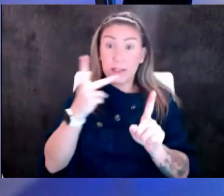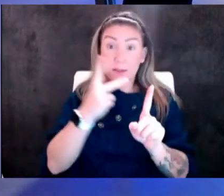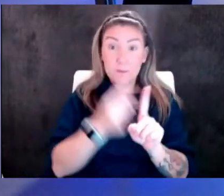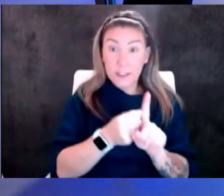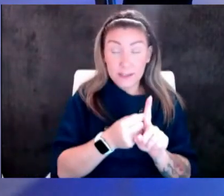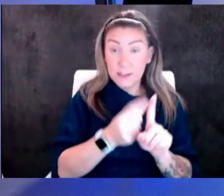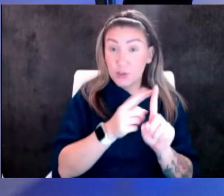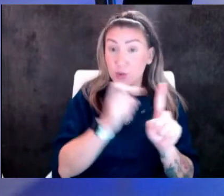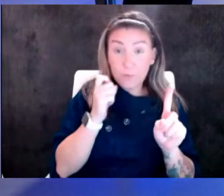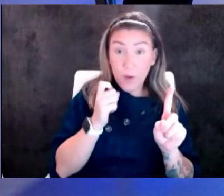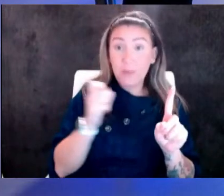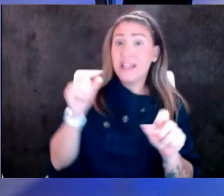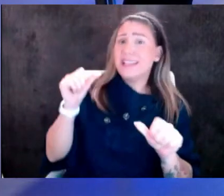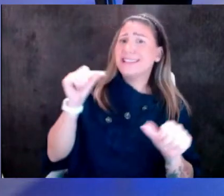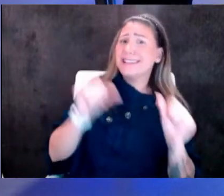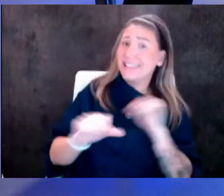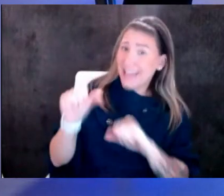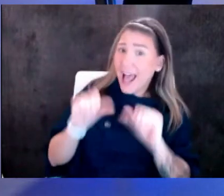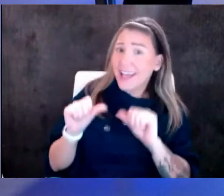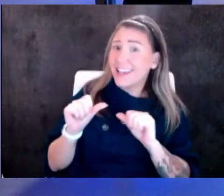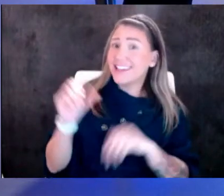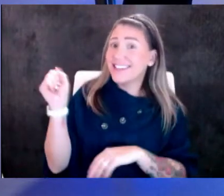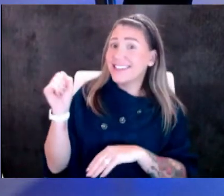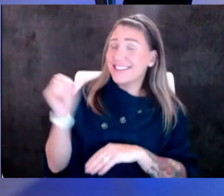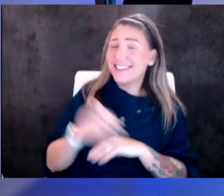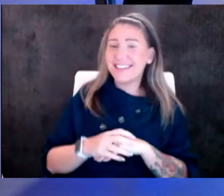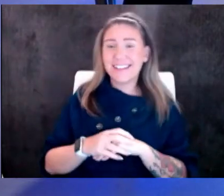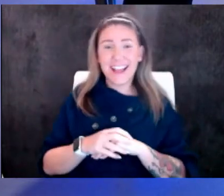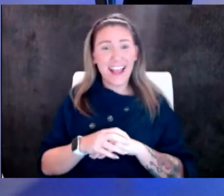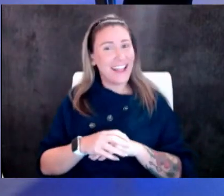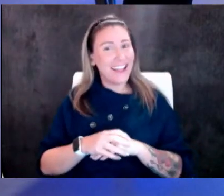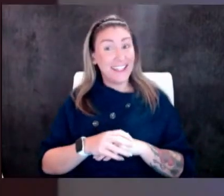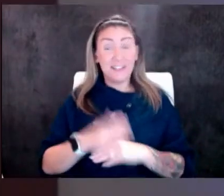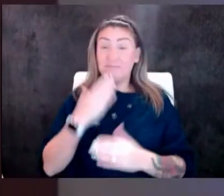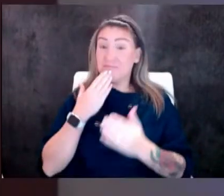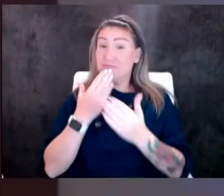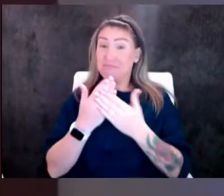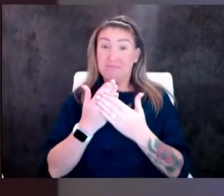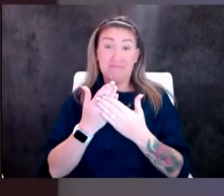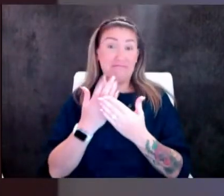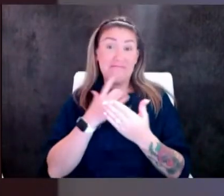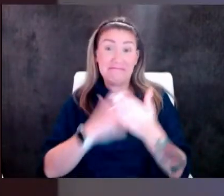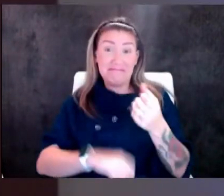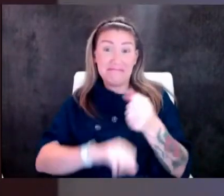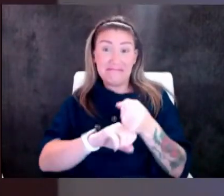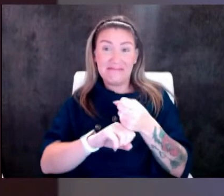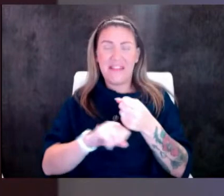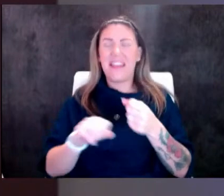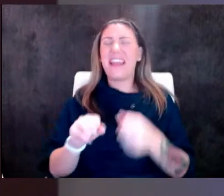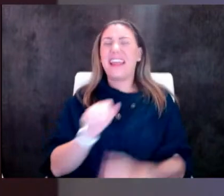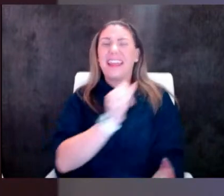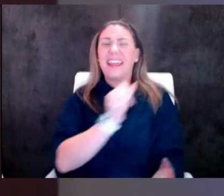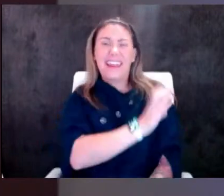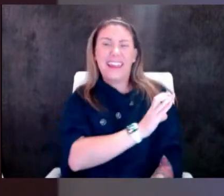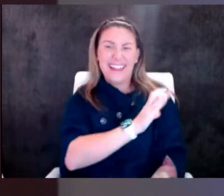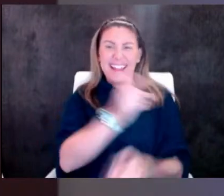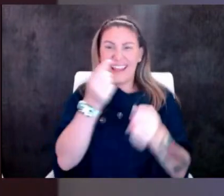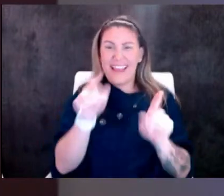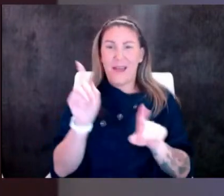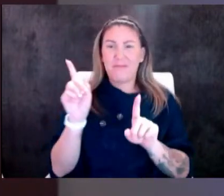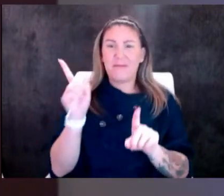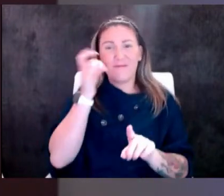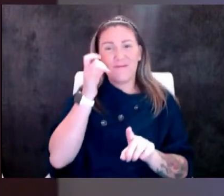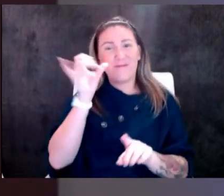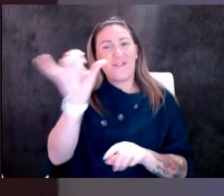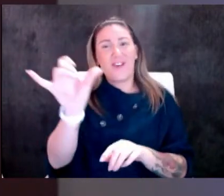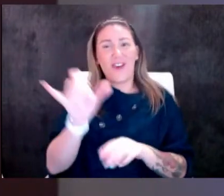Science. Science? Yeah. Science? Yes. That makes Well backed up. Yeah, all But right, good deal. I say, but in clinic, this has been going on forever. We've talked to parents at well